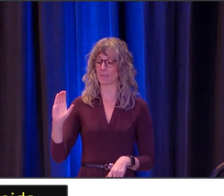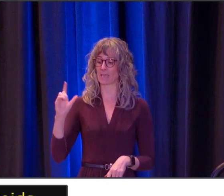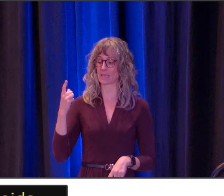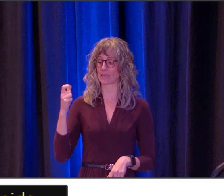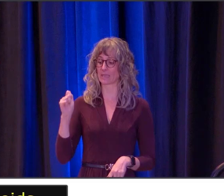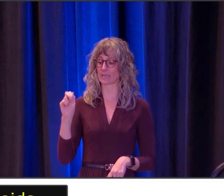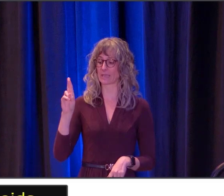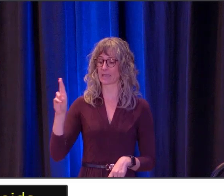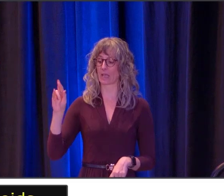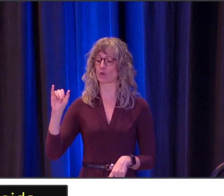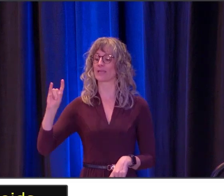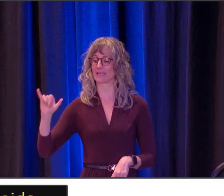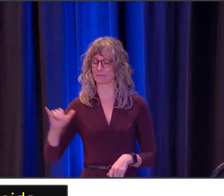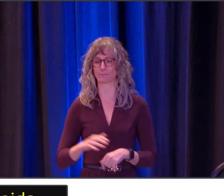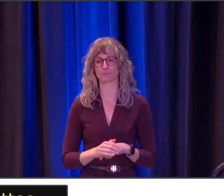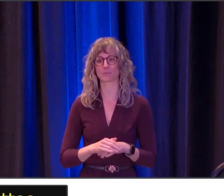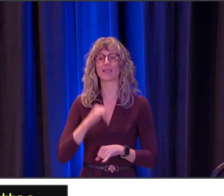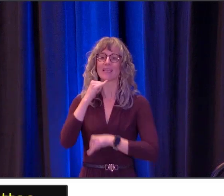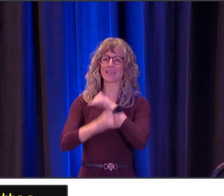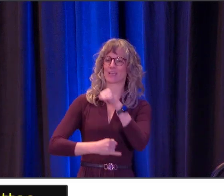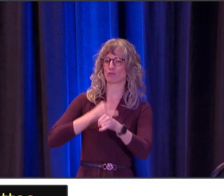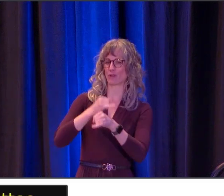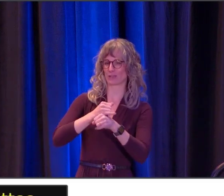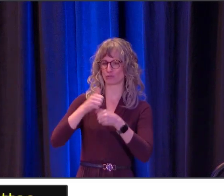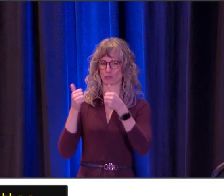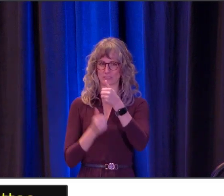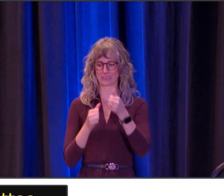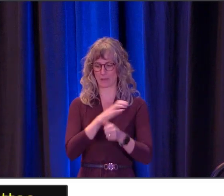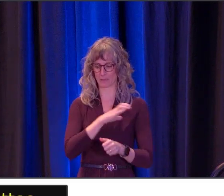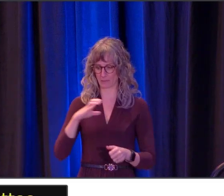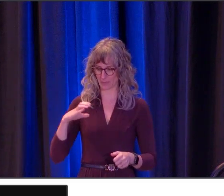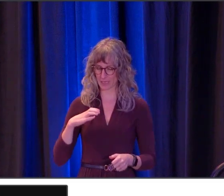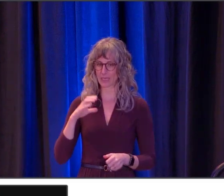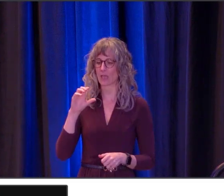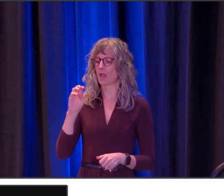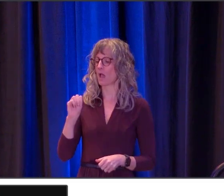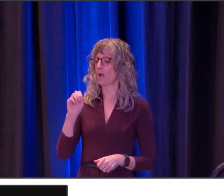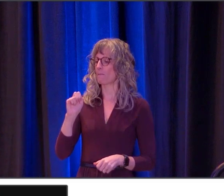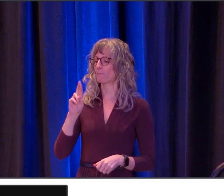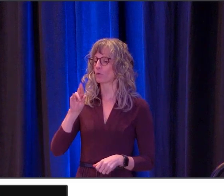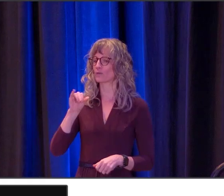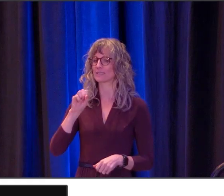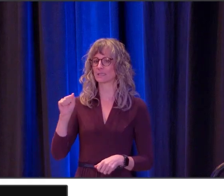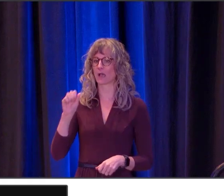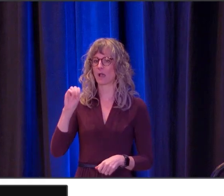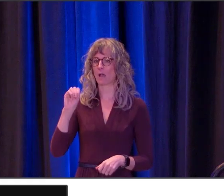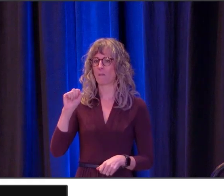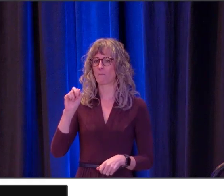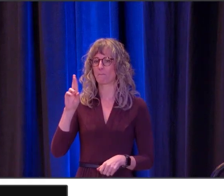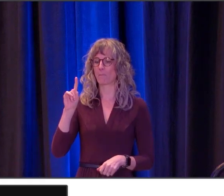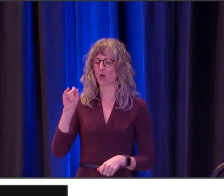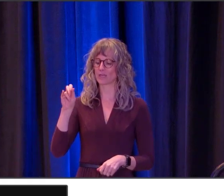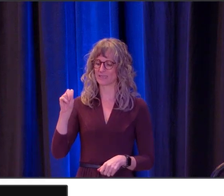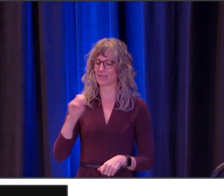The International Subcommittee is chaired by Leanne Nalian and Larissa Martin. Yes.